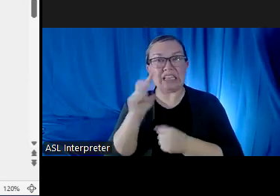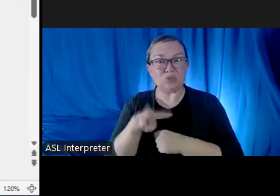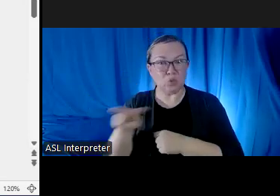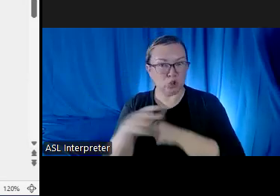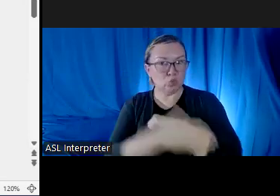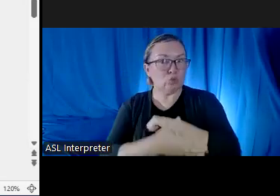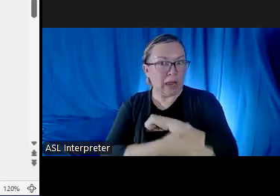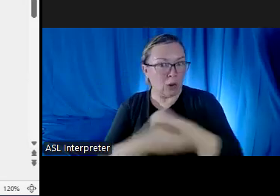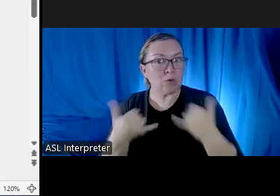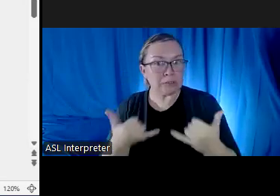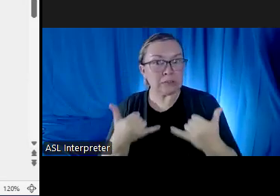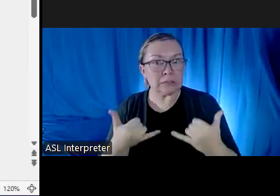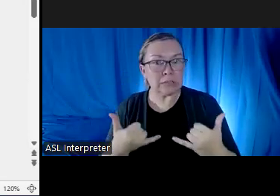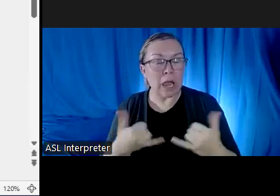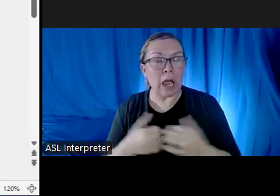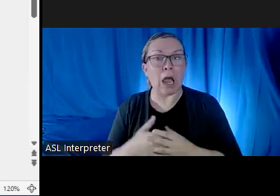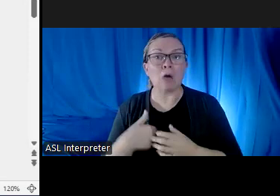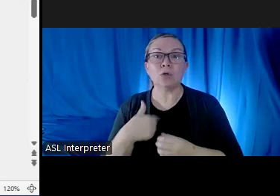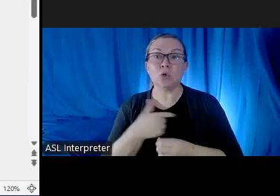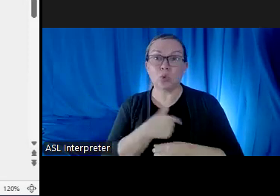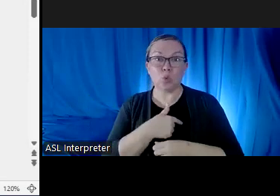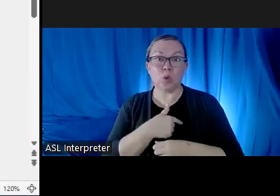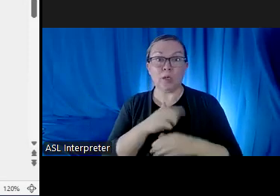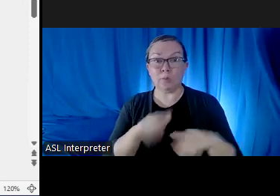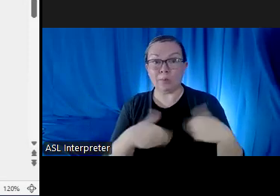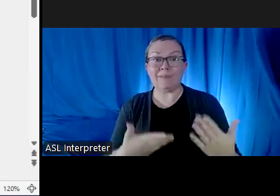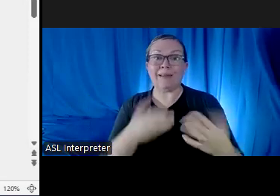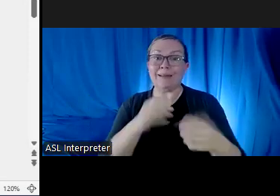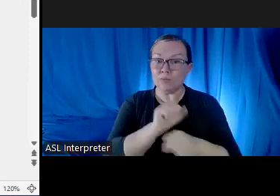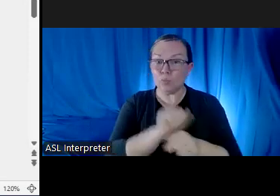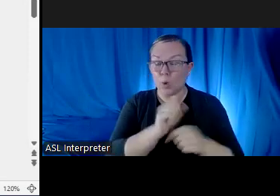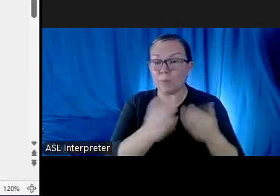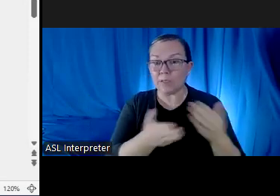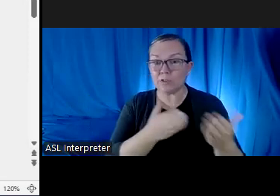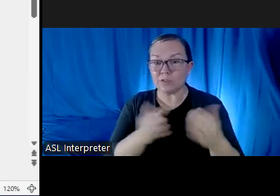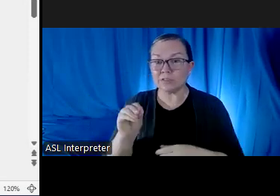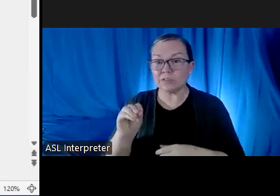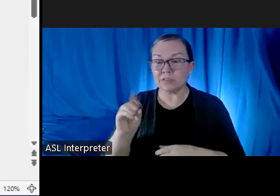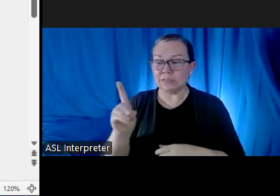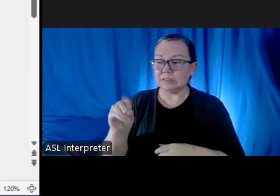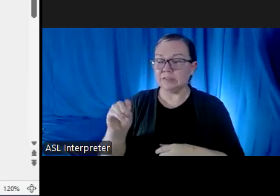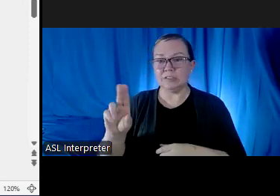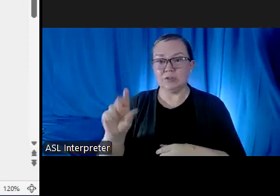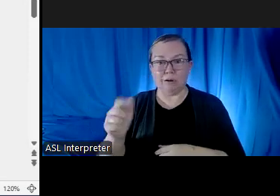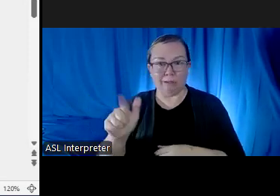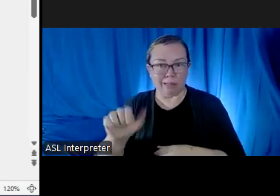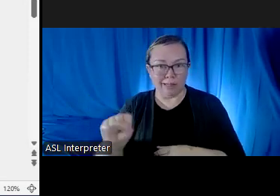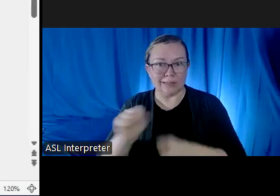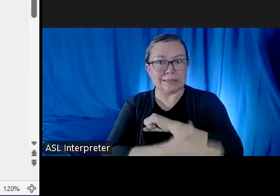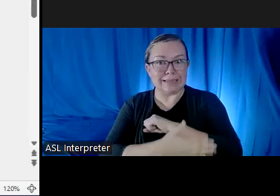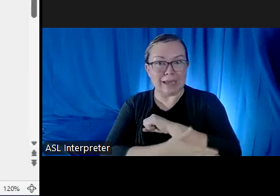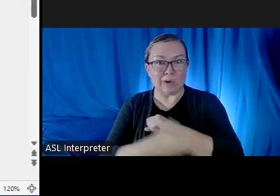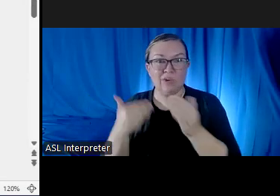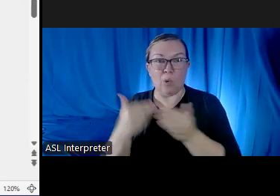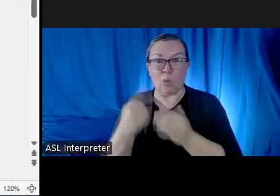now. We've been providing employment services in Douglas County specifically for almost a